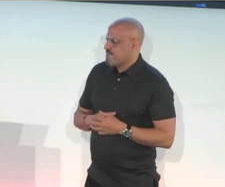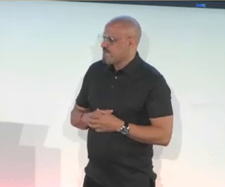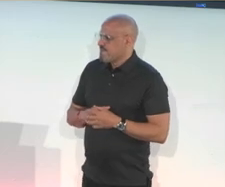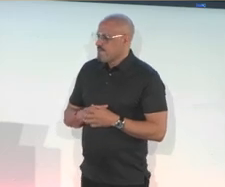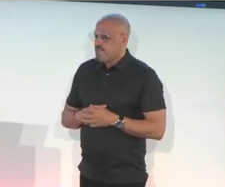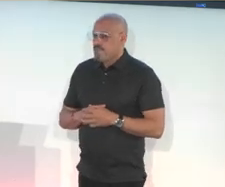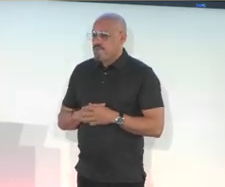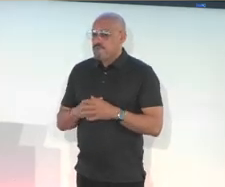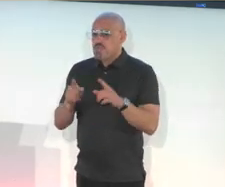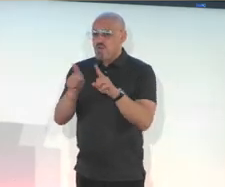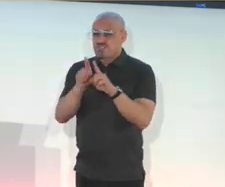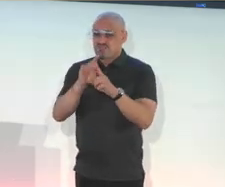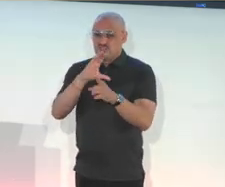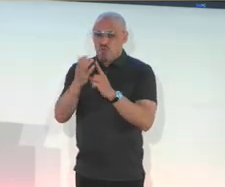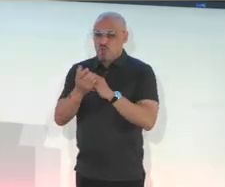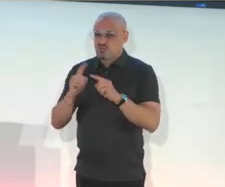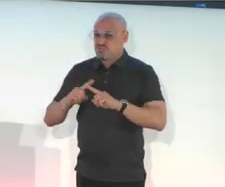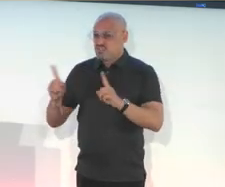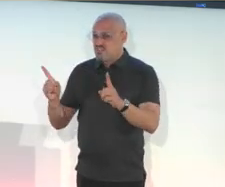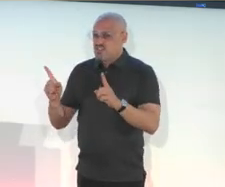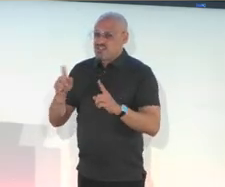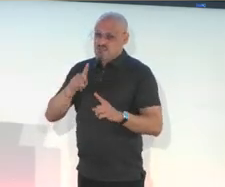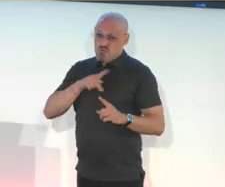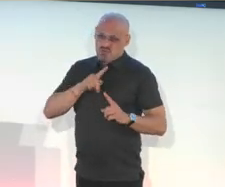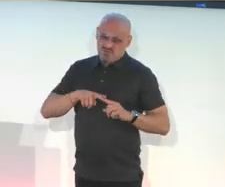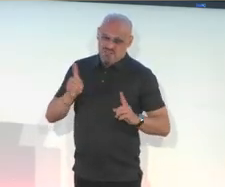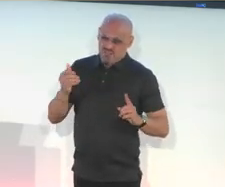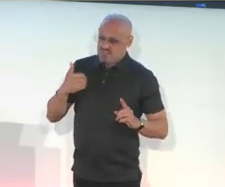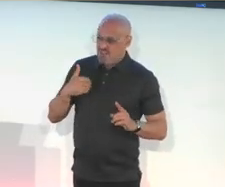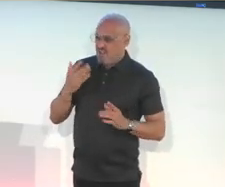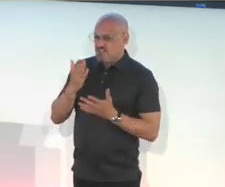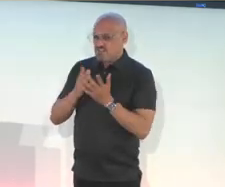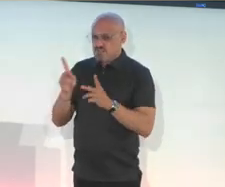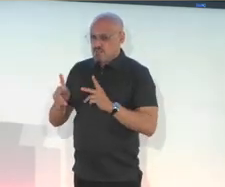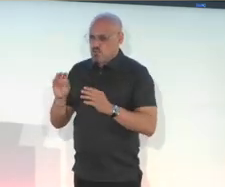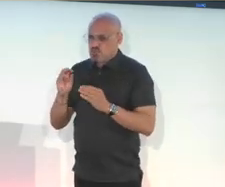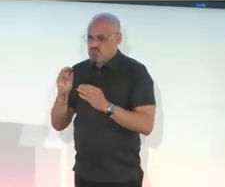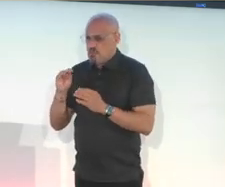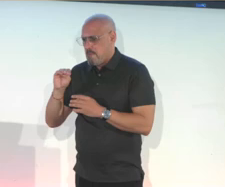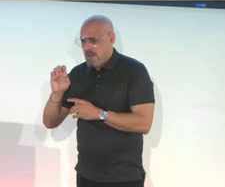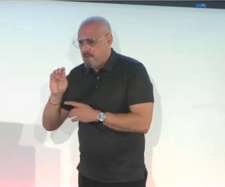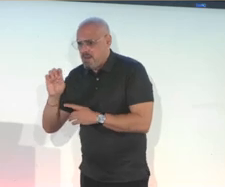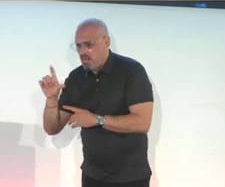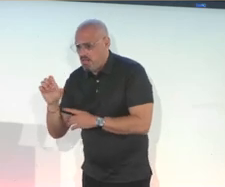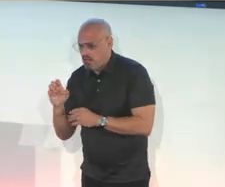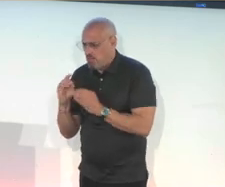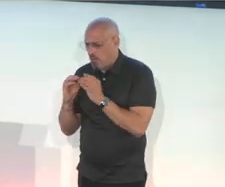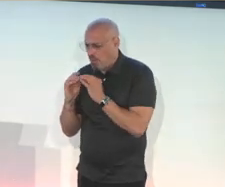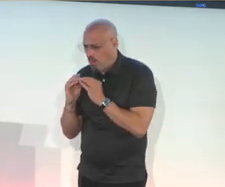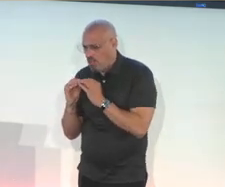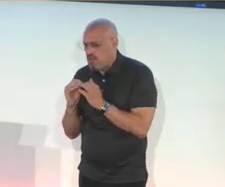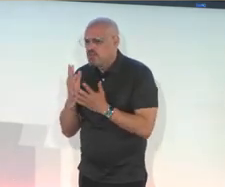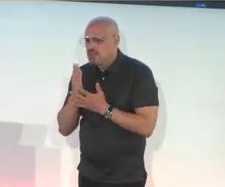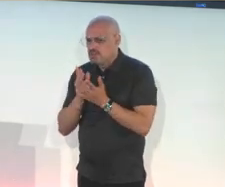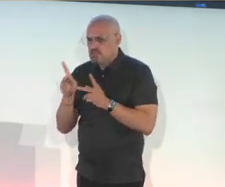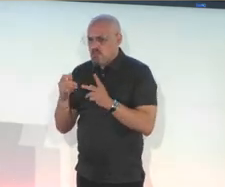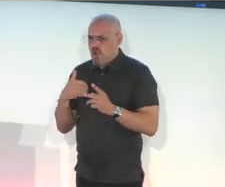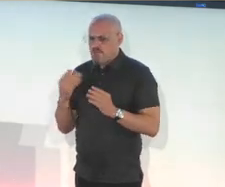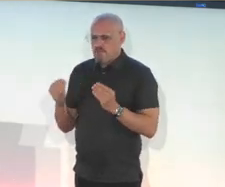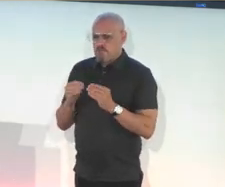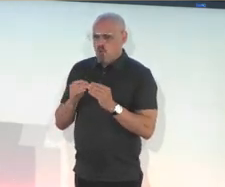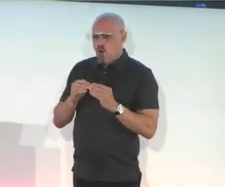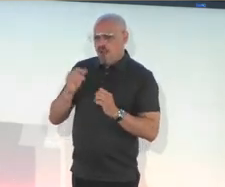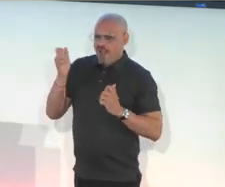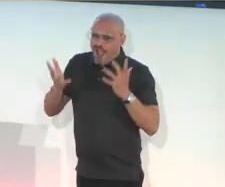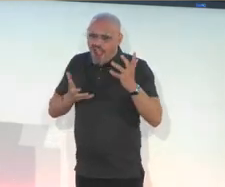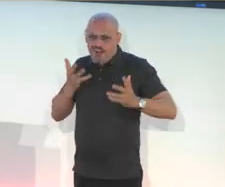And along with cultural differences, there are personal differences as well. Some people just mumble. Some people have a more